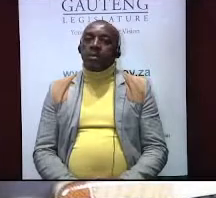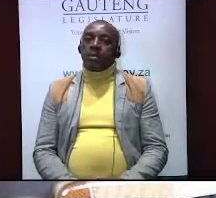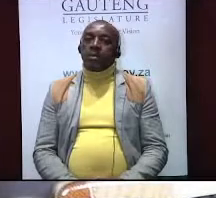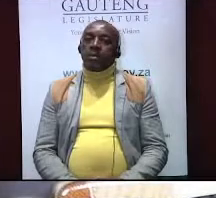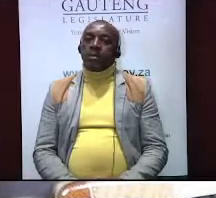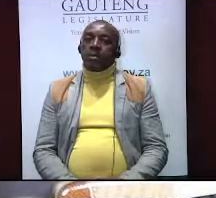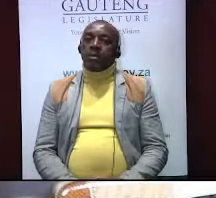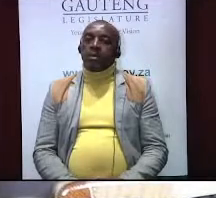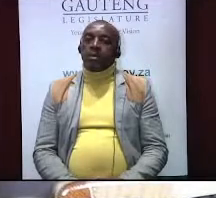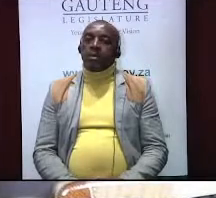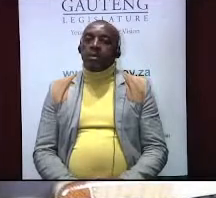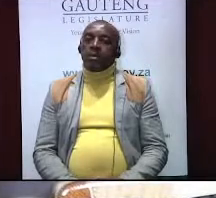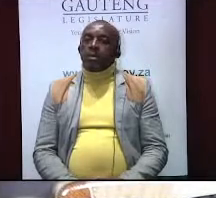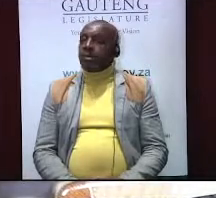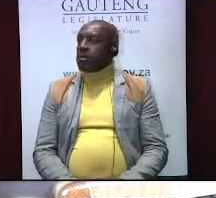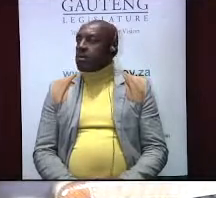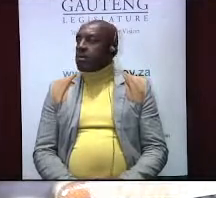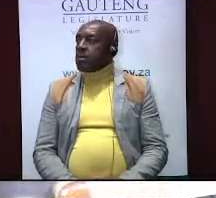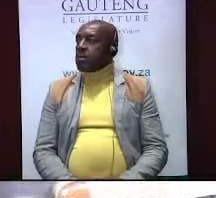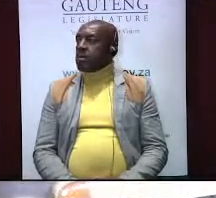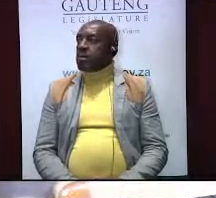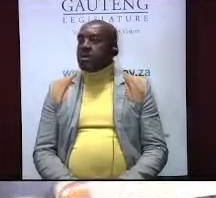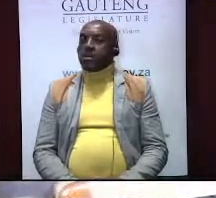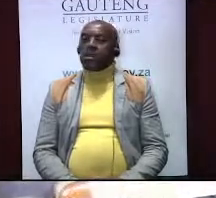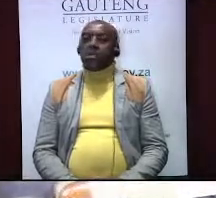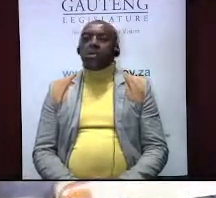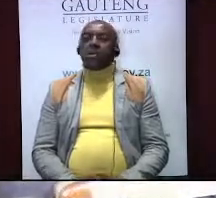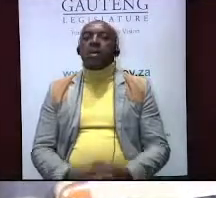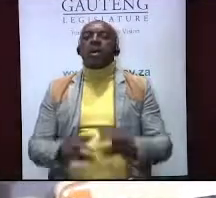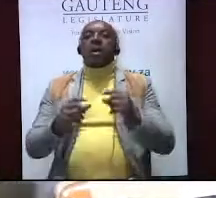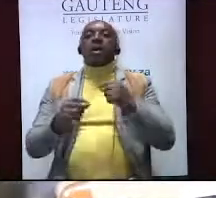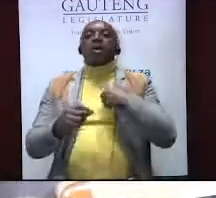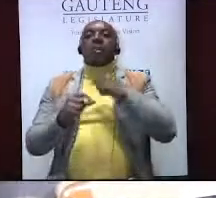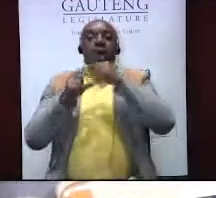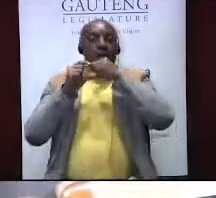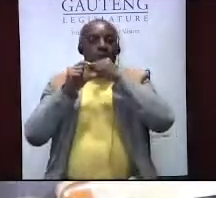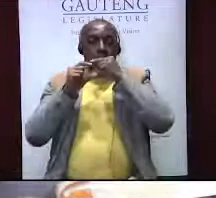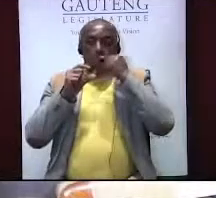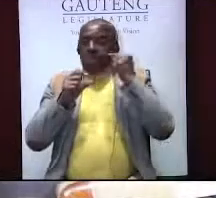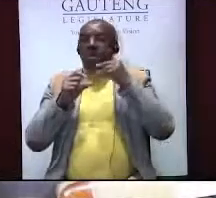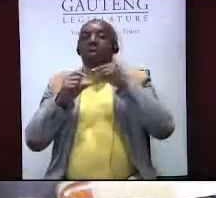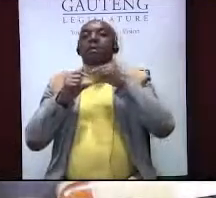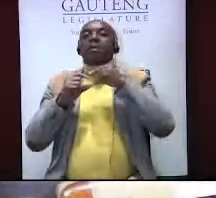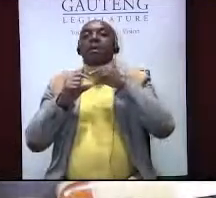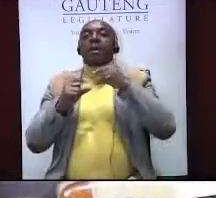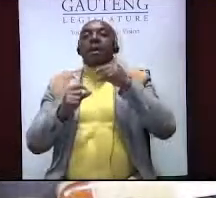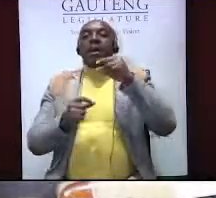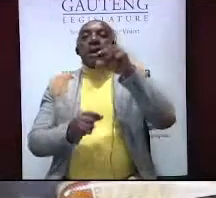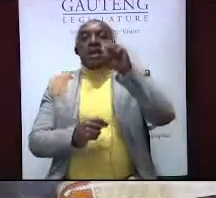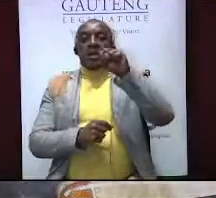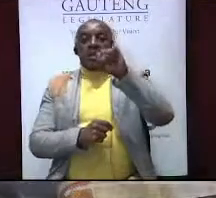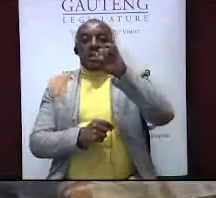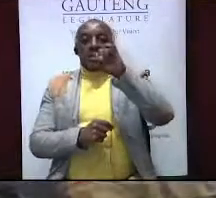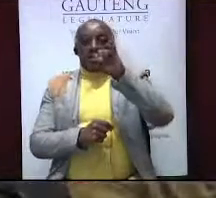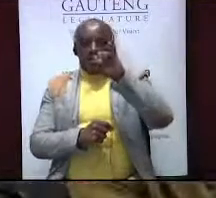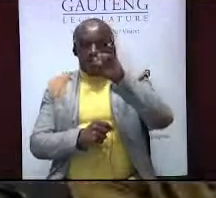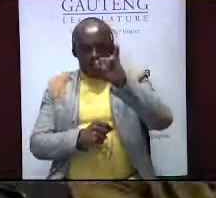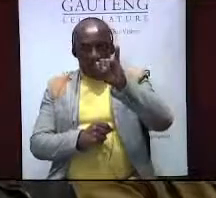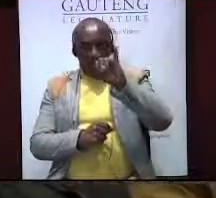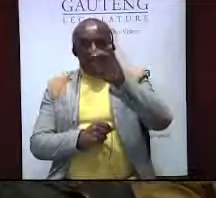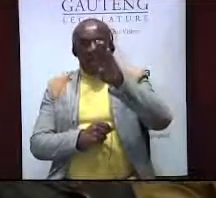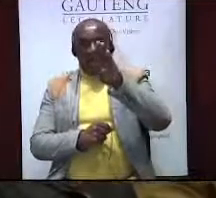Thank you very much. I'm Pastor Sidibe from Kutswani. Apostle